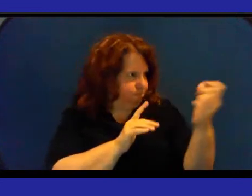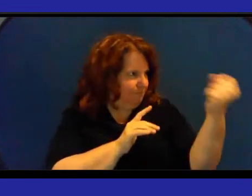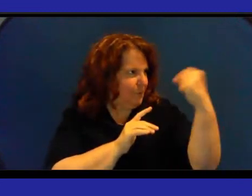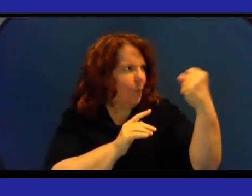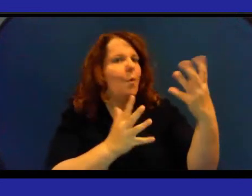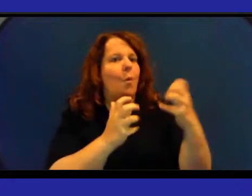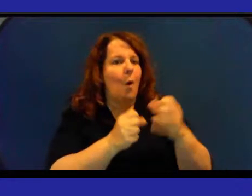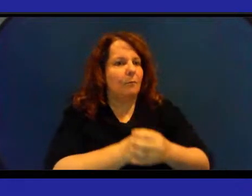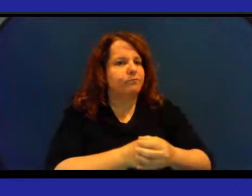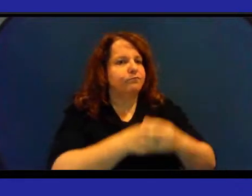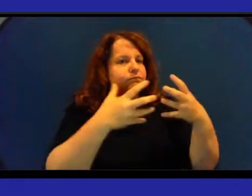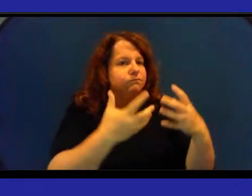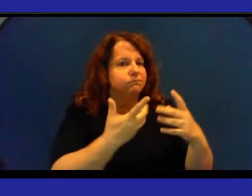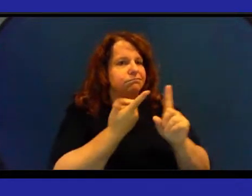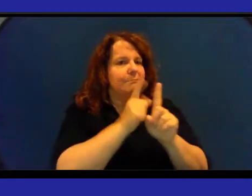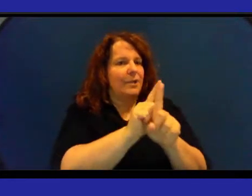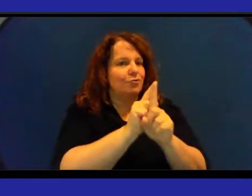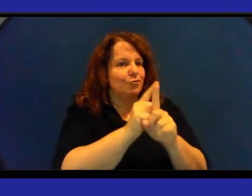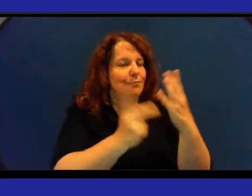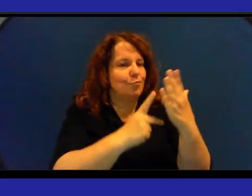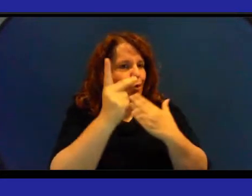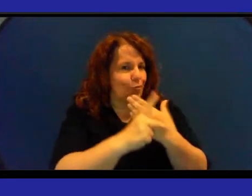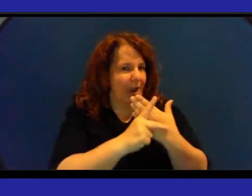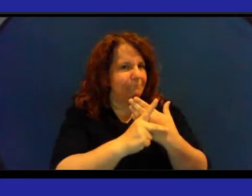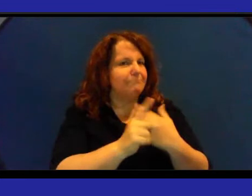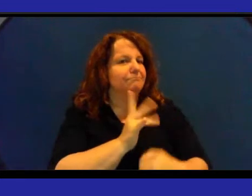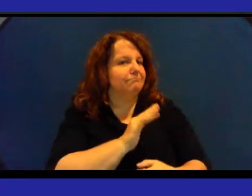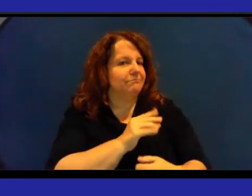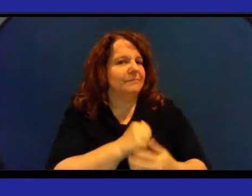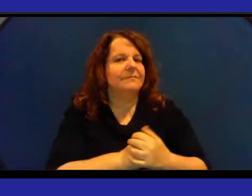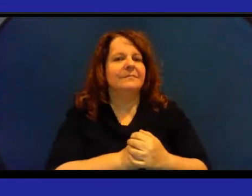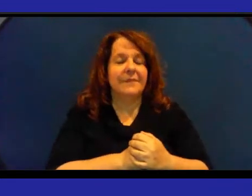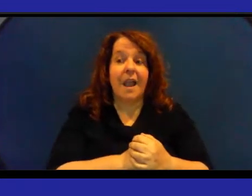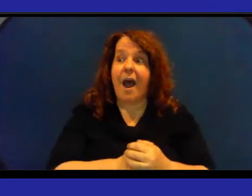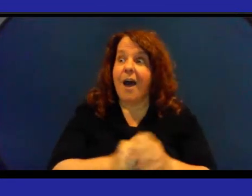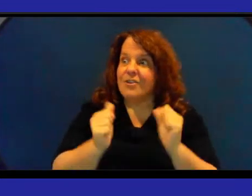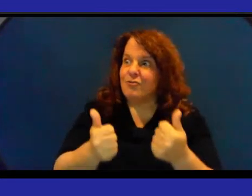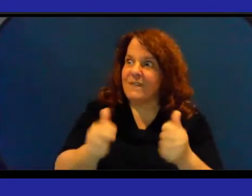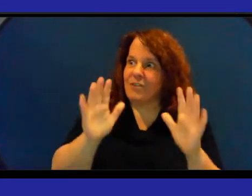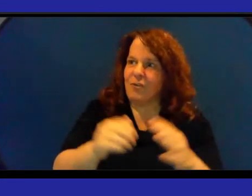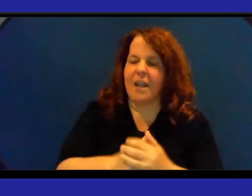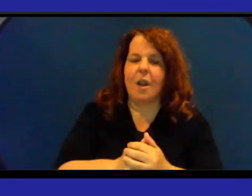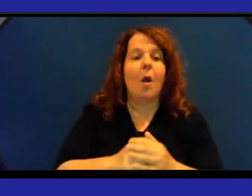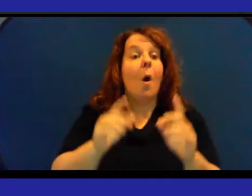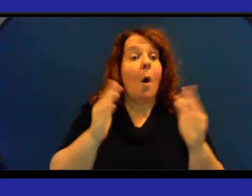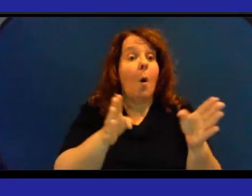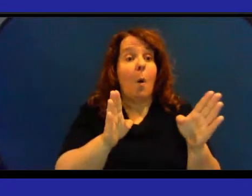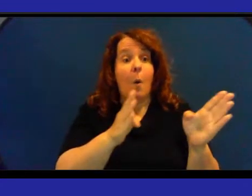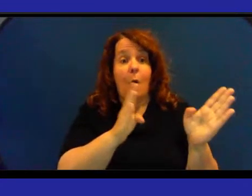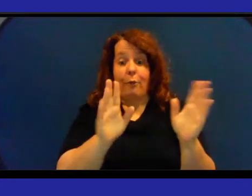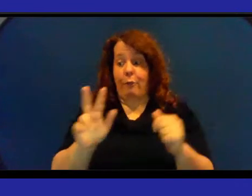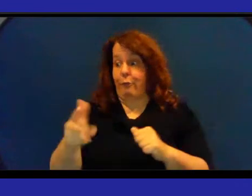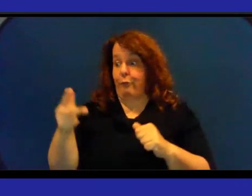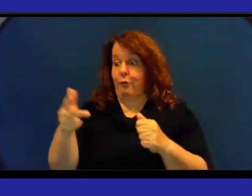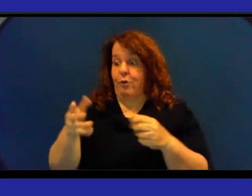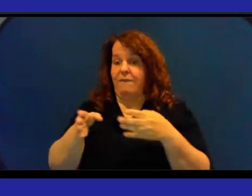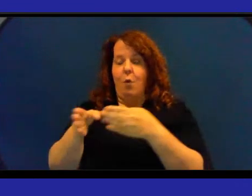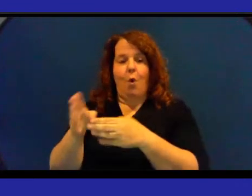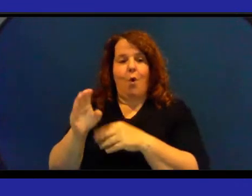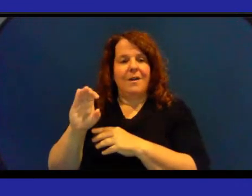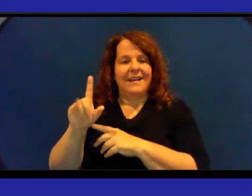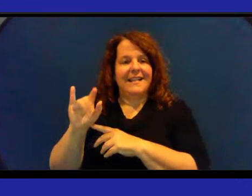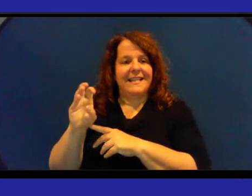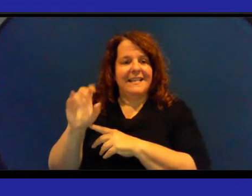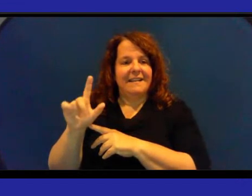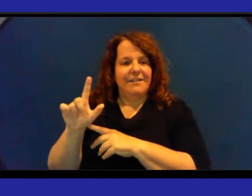program for their education and professional development needs. Terrific. Thank We you. also have a clinical track for the Yes. nurse leaders, for the nurses that